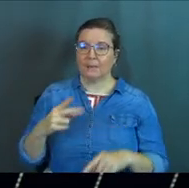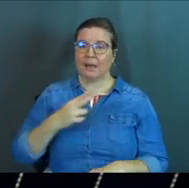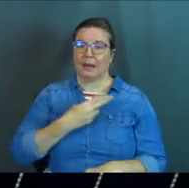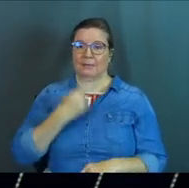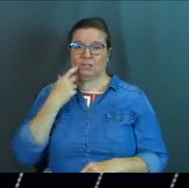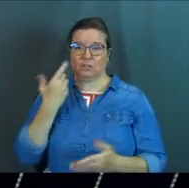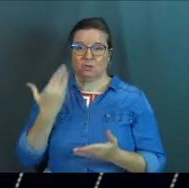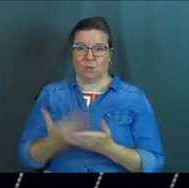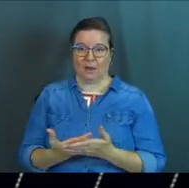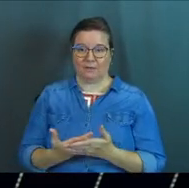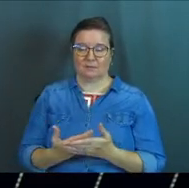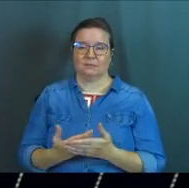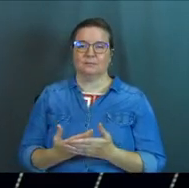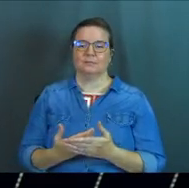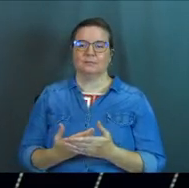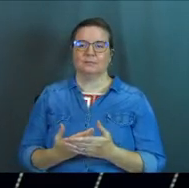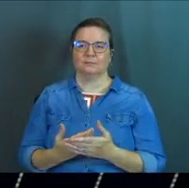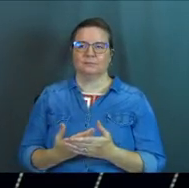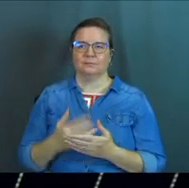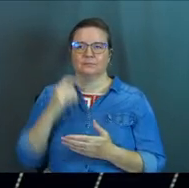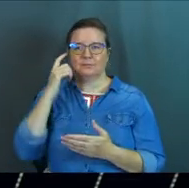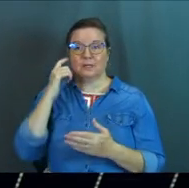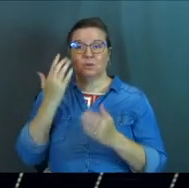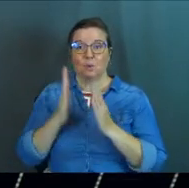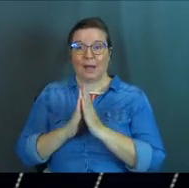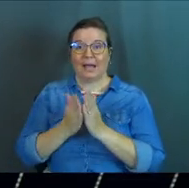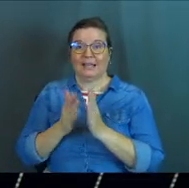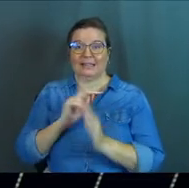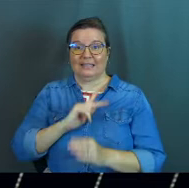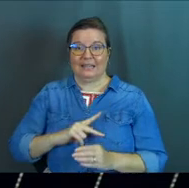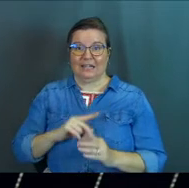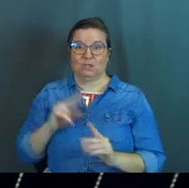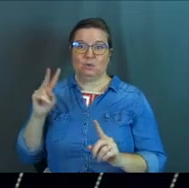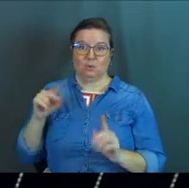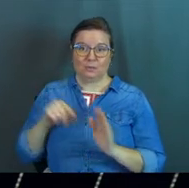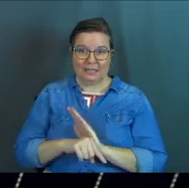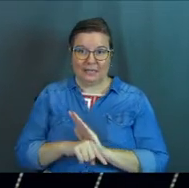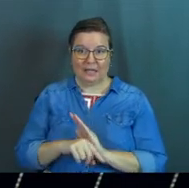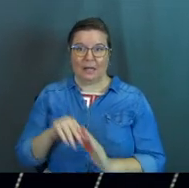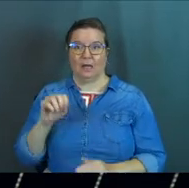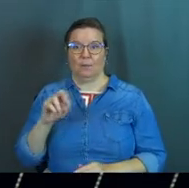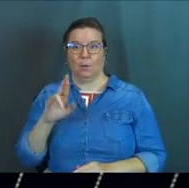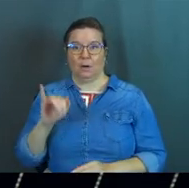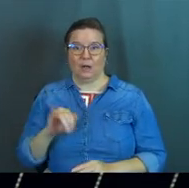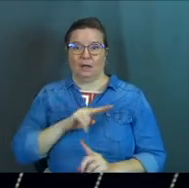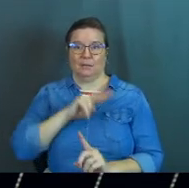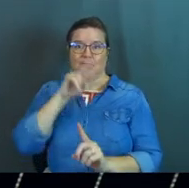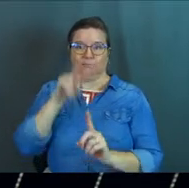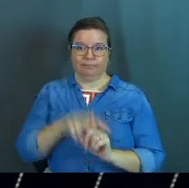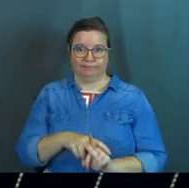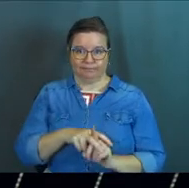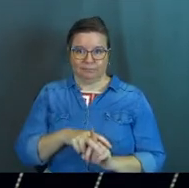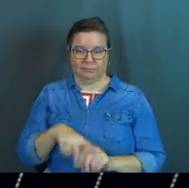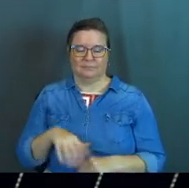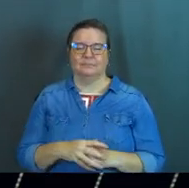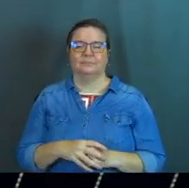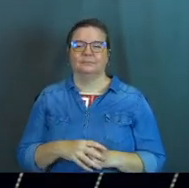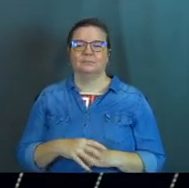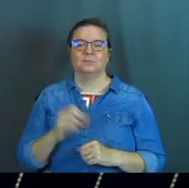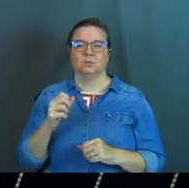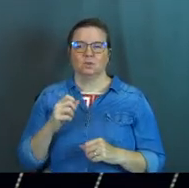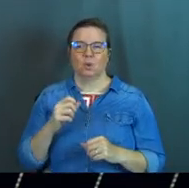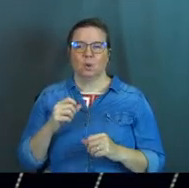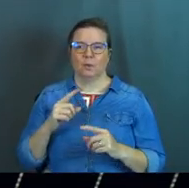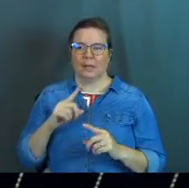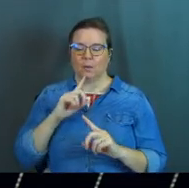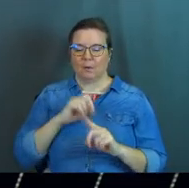Haman had just arrived in the outer court of the police of the palace to ask the king to impale Mordecai on the pole that he had prepared. And so